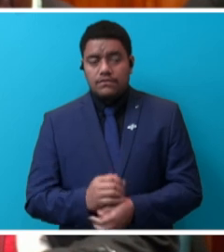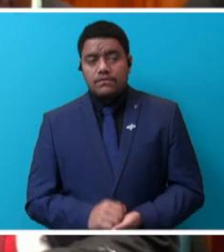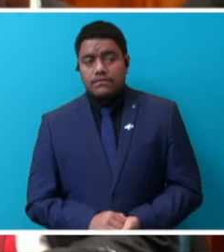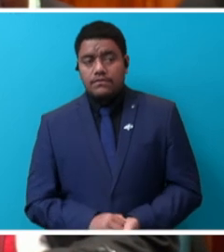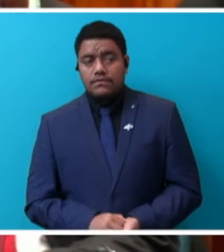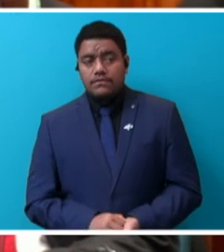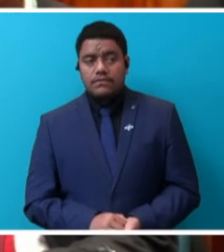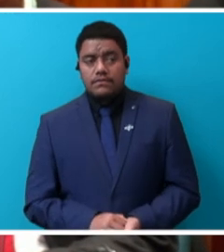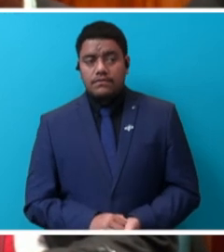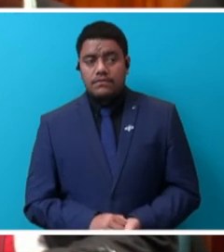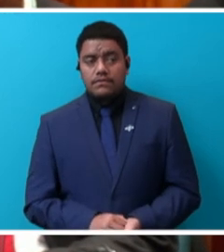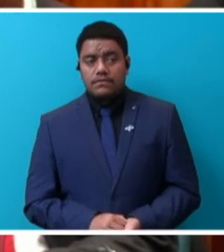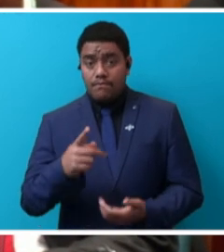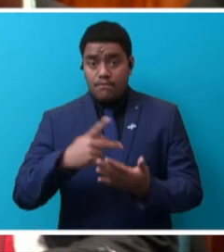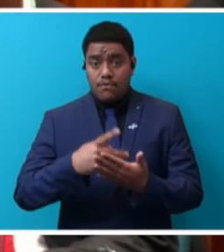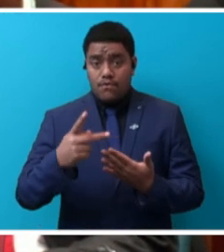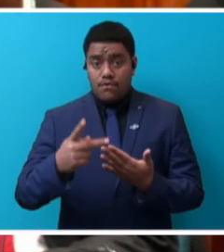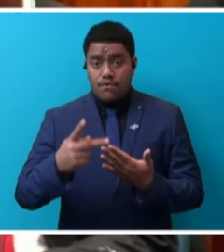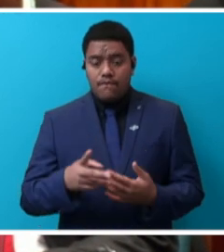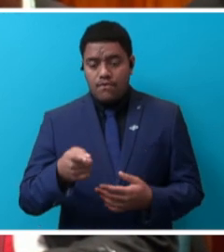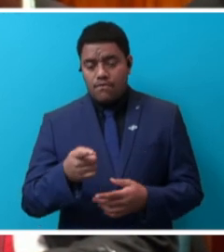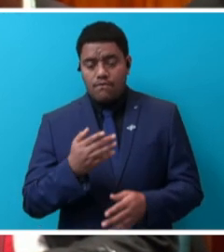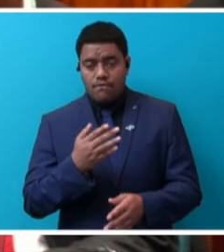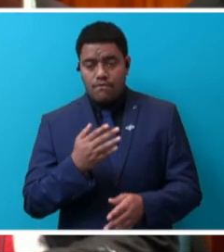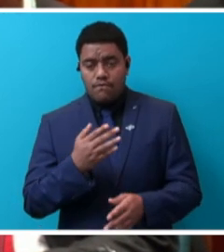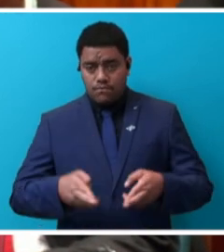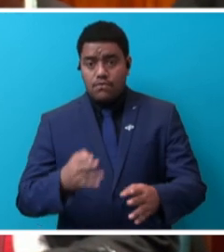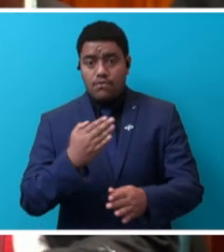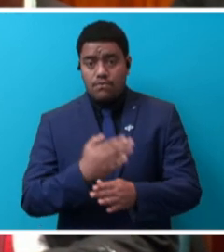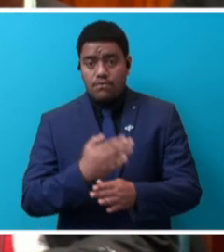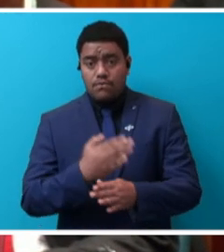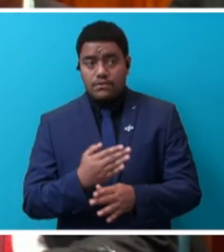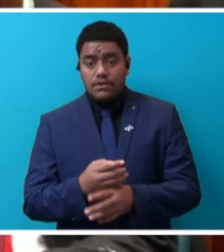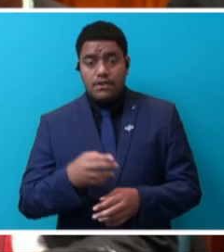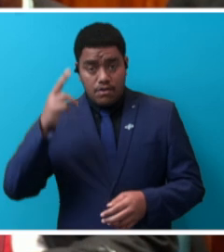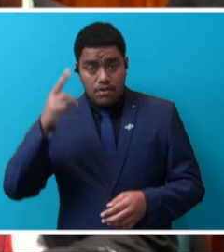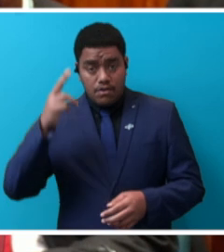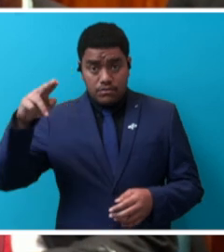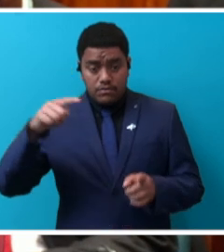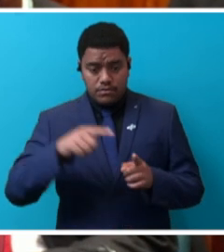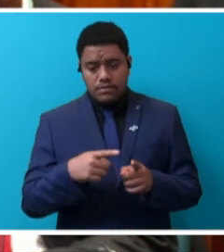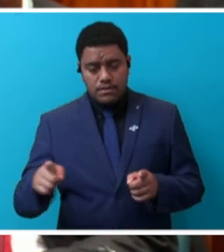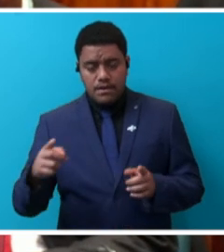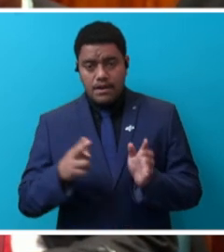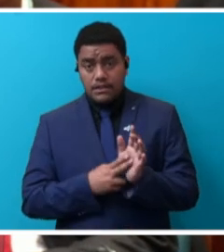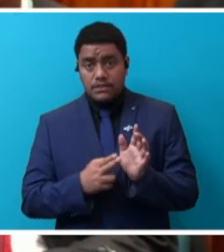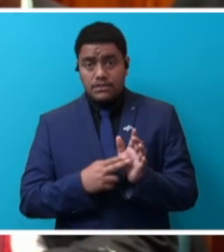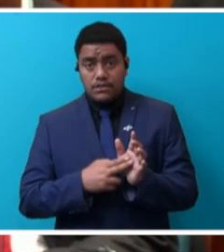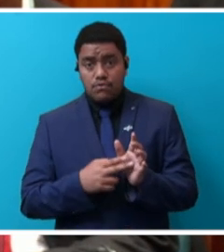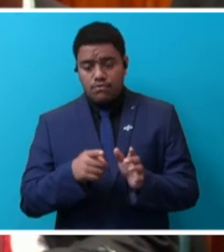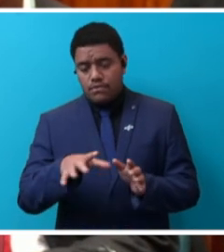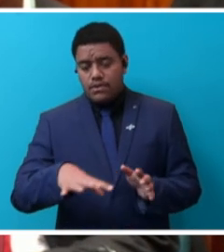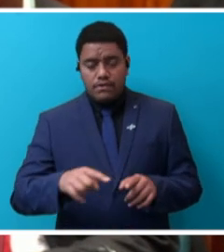developed a comprehensive program for road rehabilitation works within the Nasinu Nausori, aimed